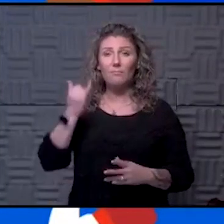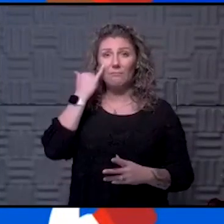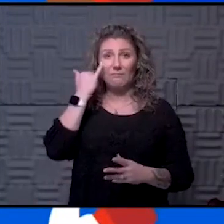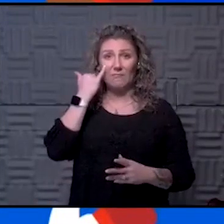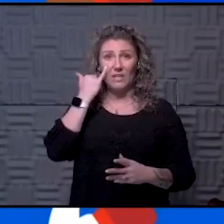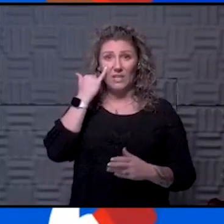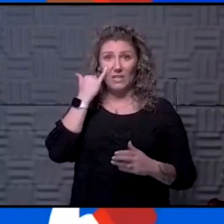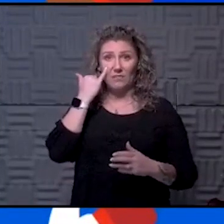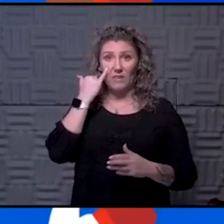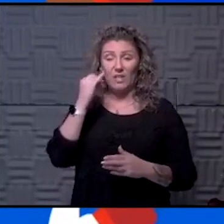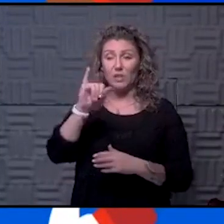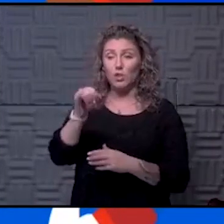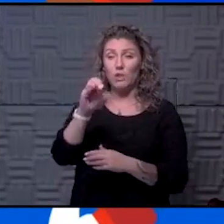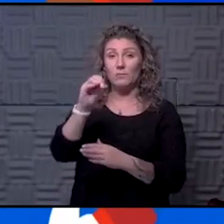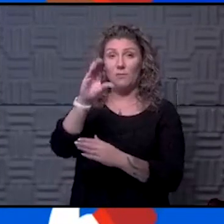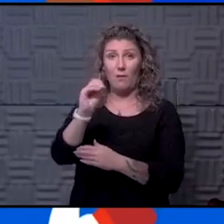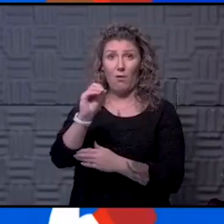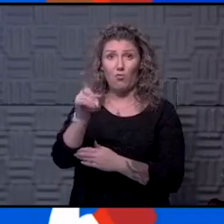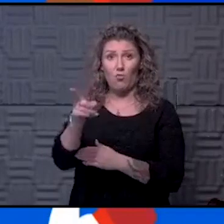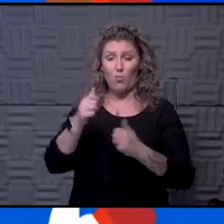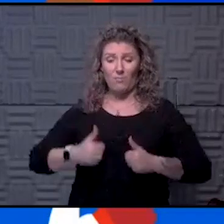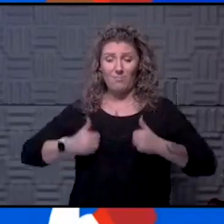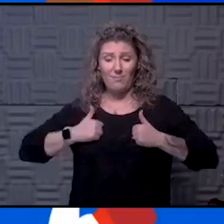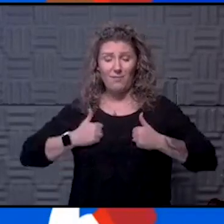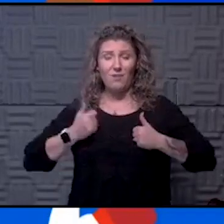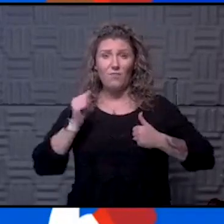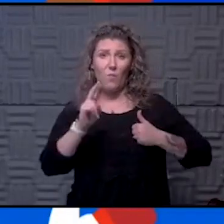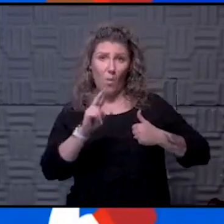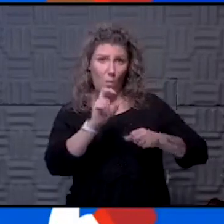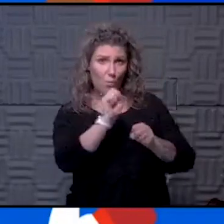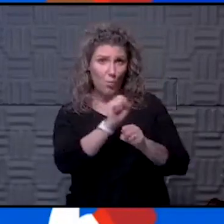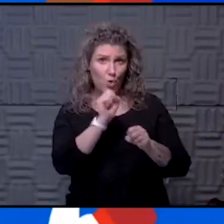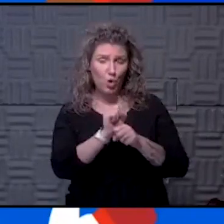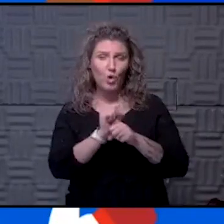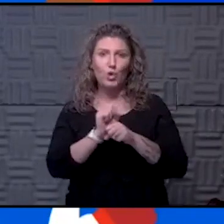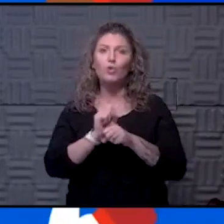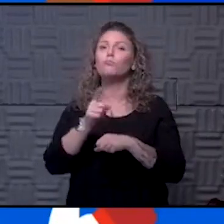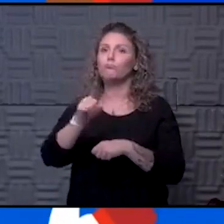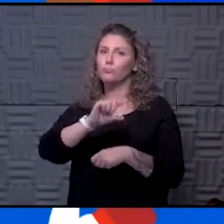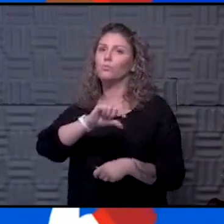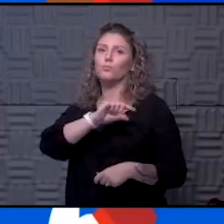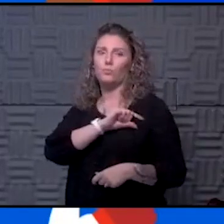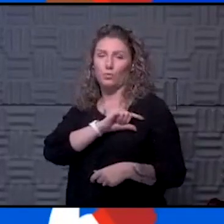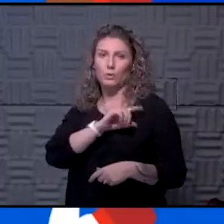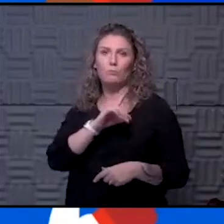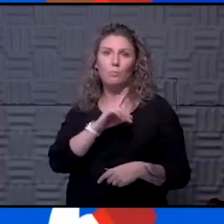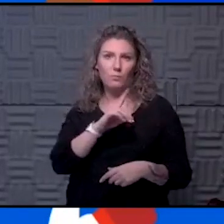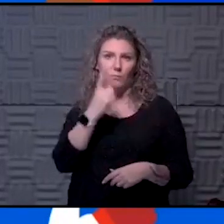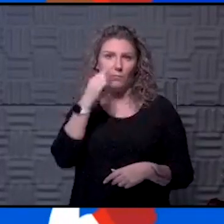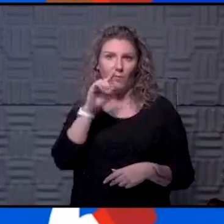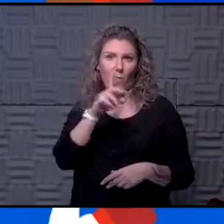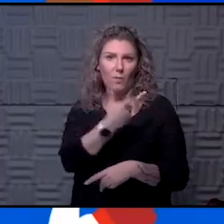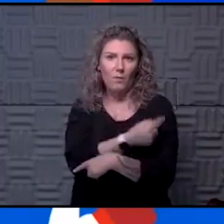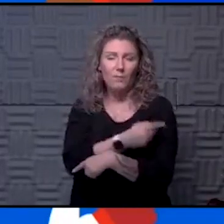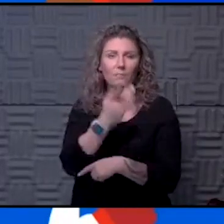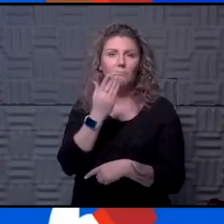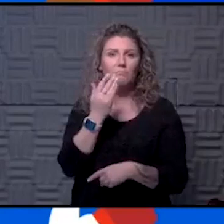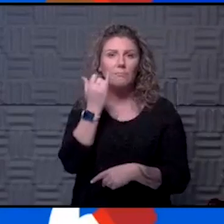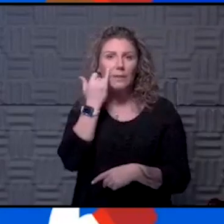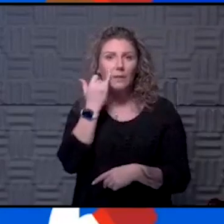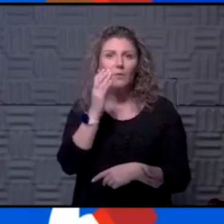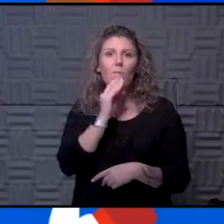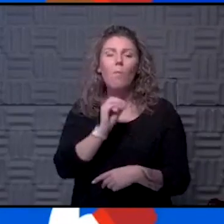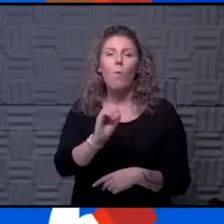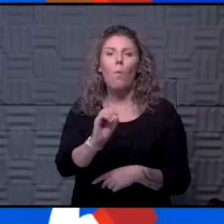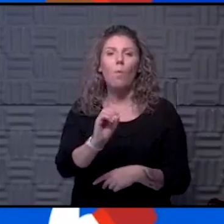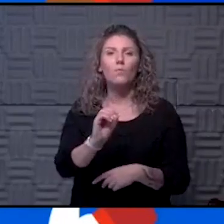Johnson County or you work in Johnson County, you are eligible for vaccination. So if you are over the age of 16,